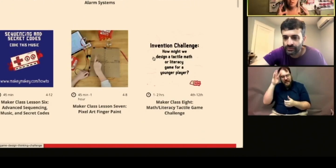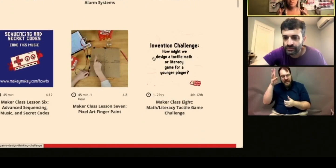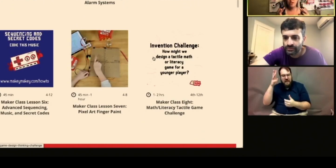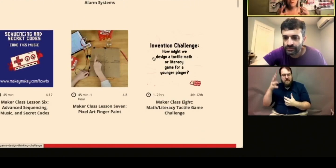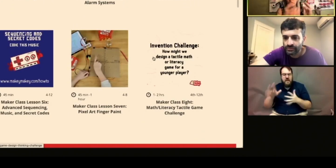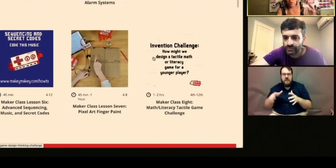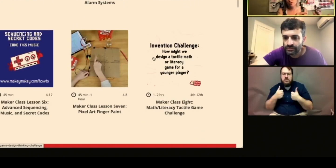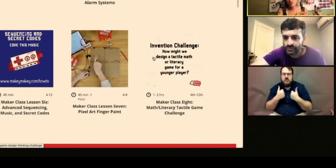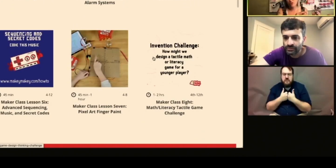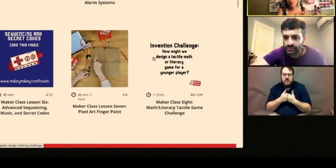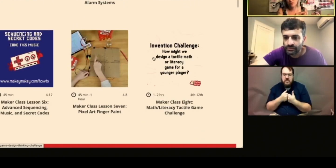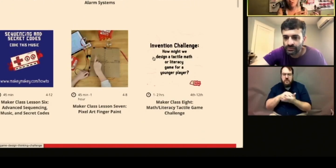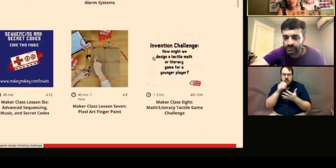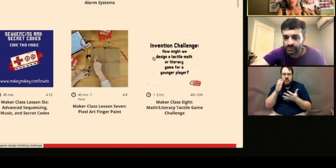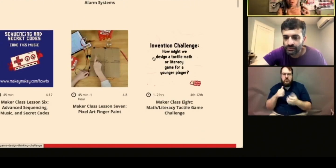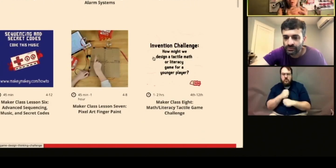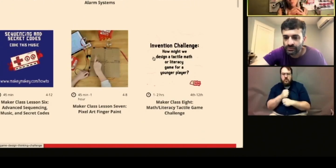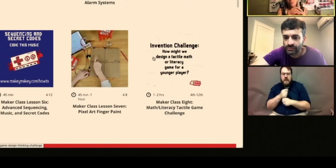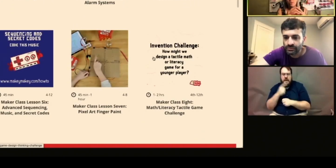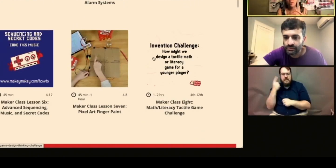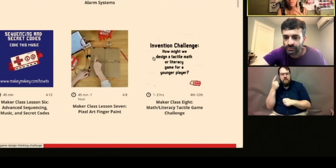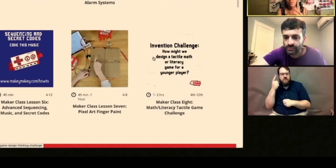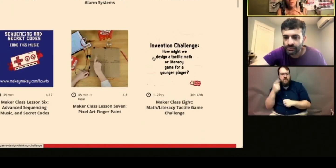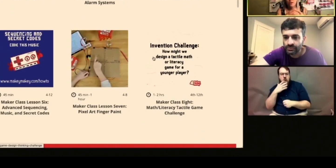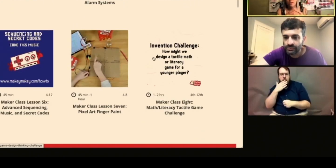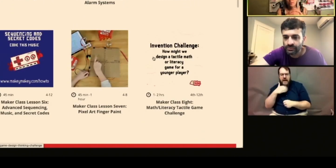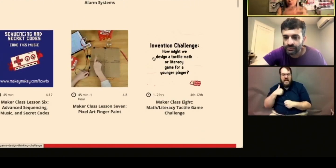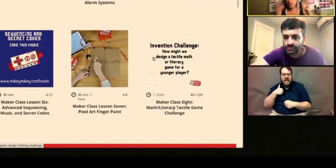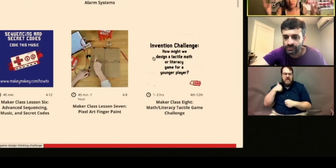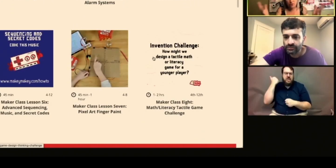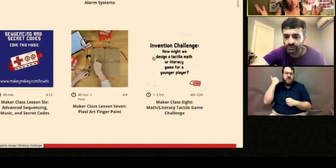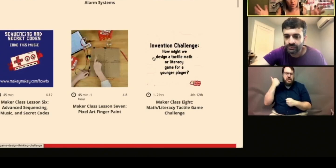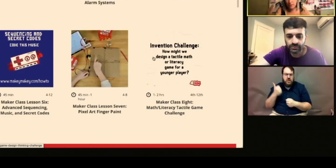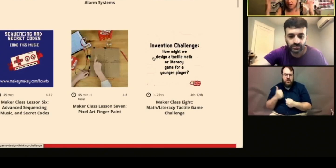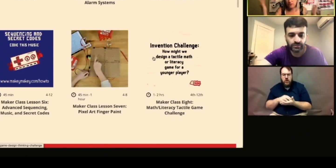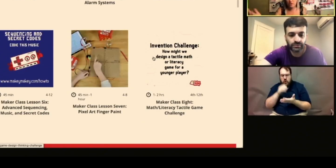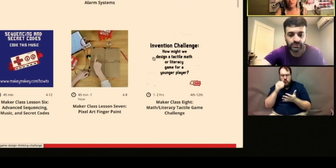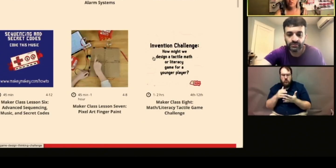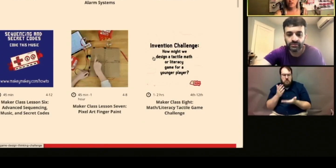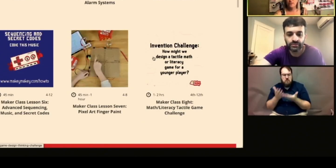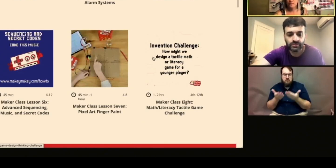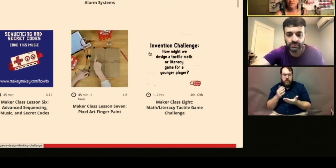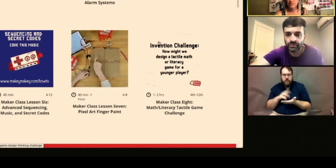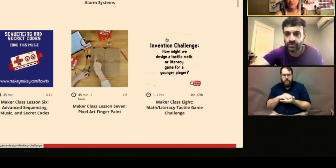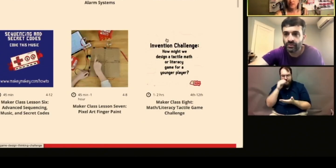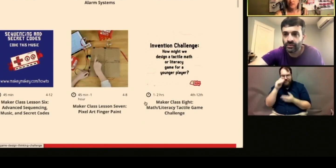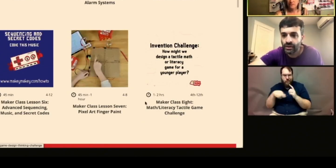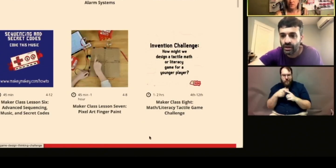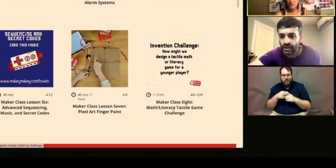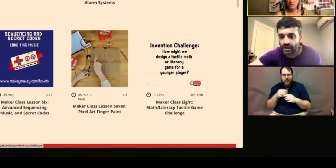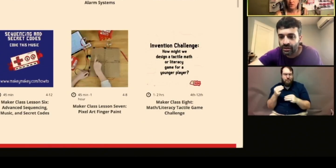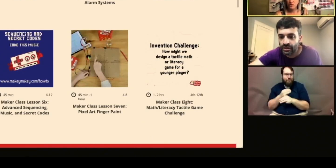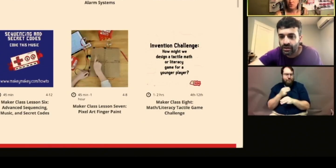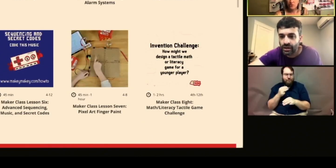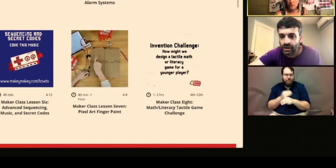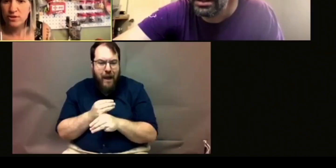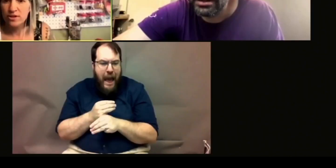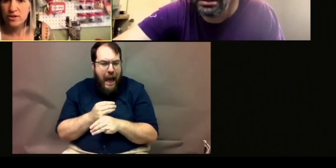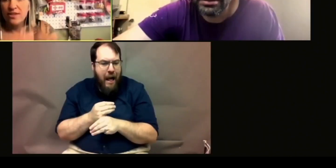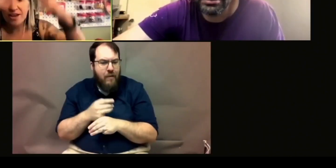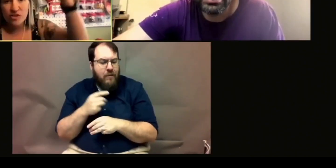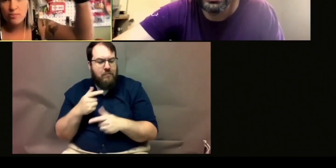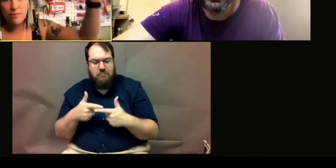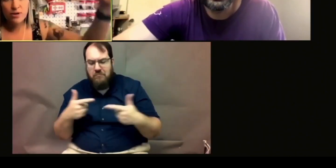create something for younger students to help them maybe learn about math or literacy. So those are